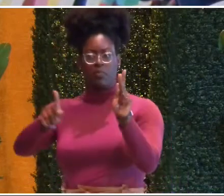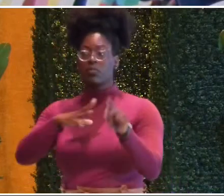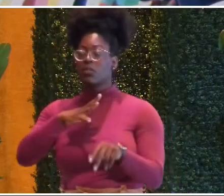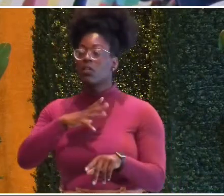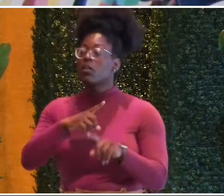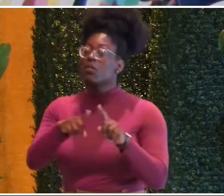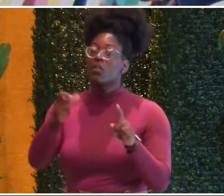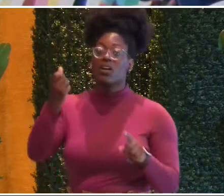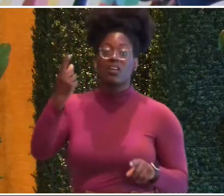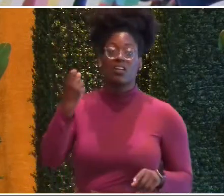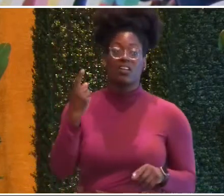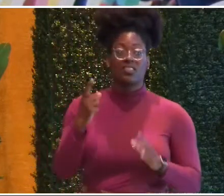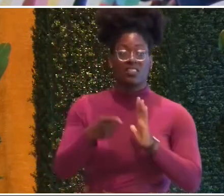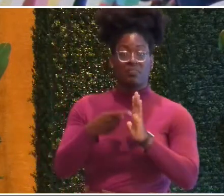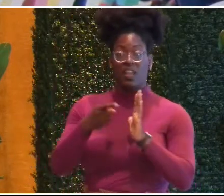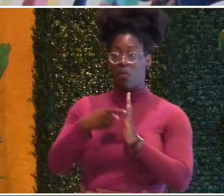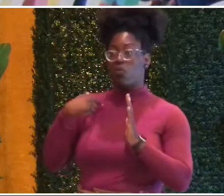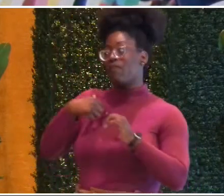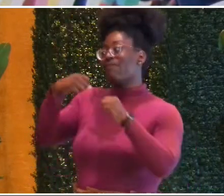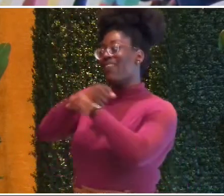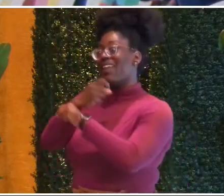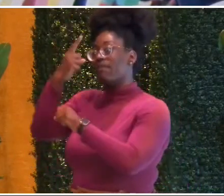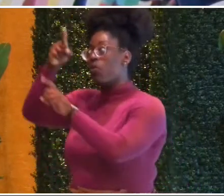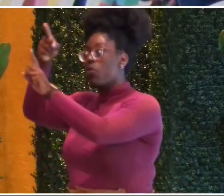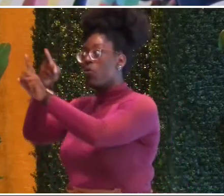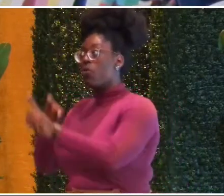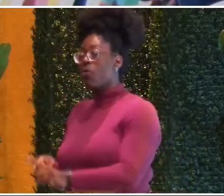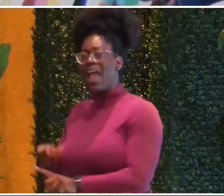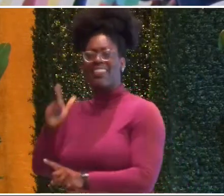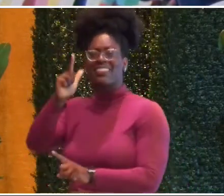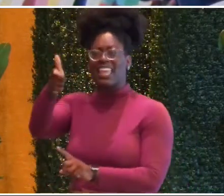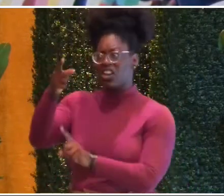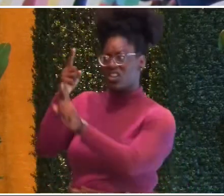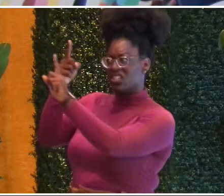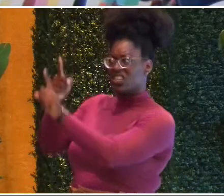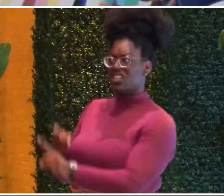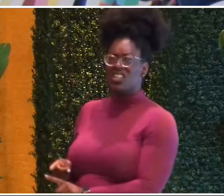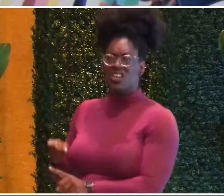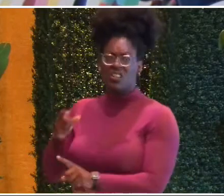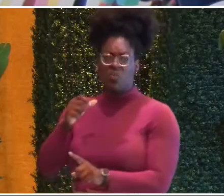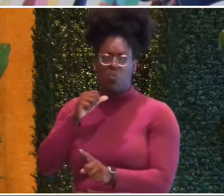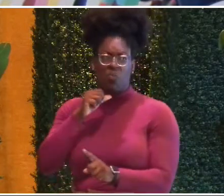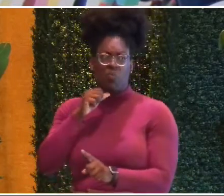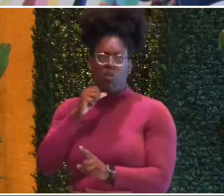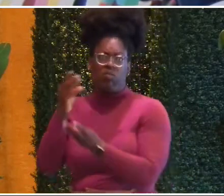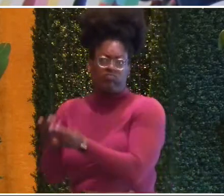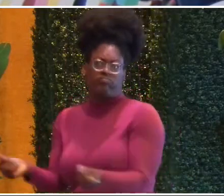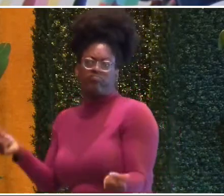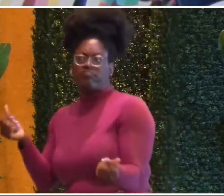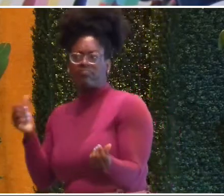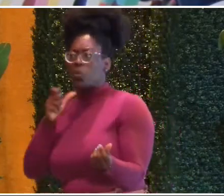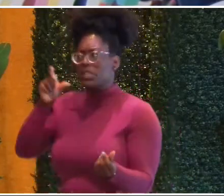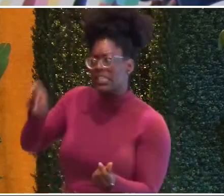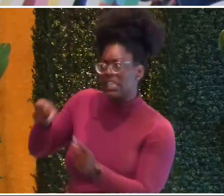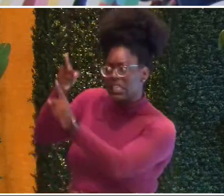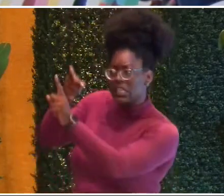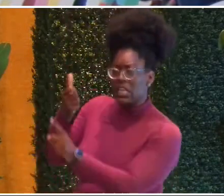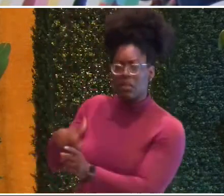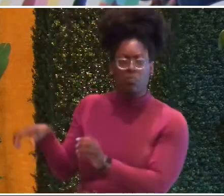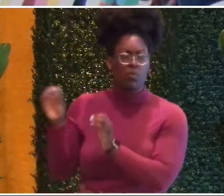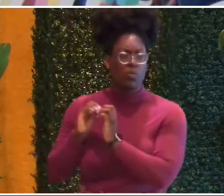going to be obsolete eventually. And I say that as well, not so much for you, MK, but,